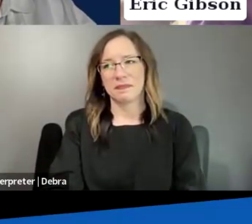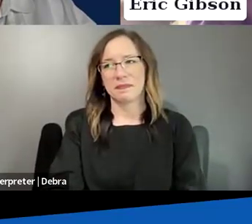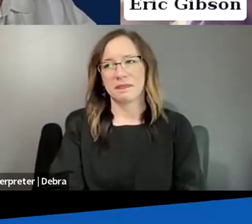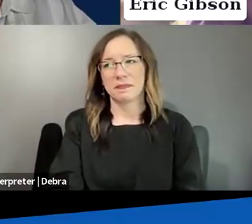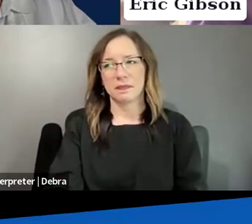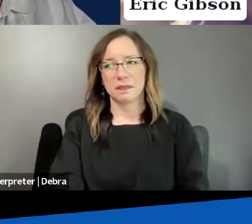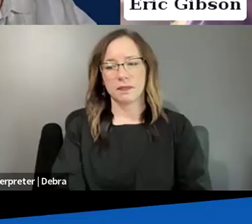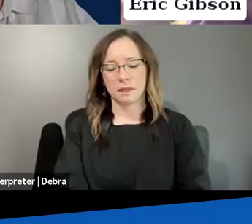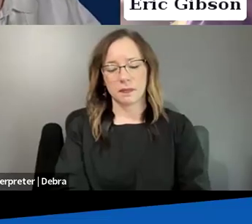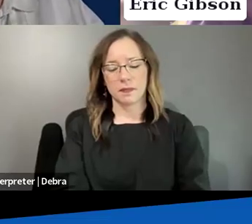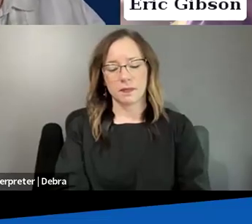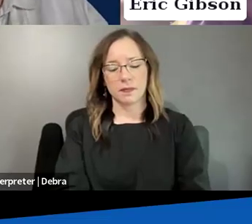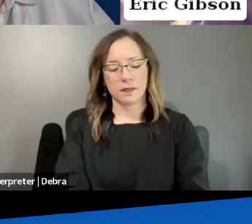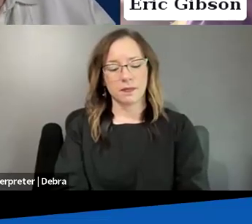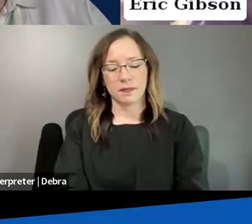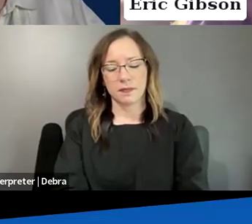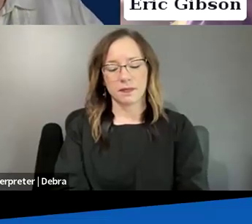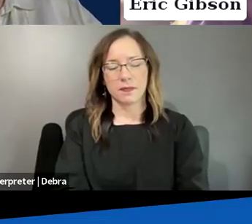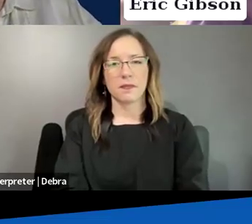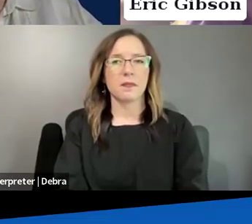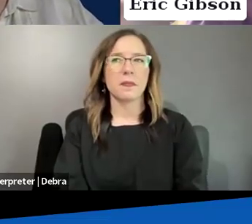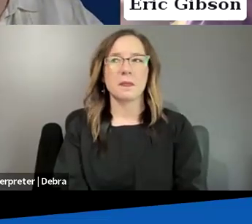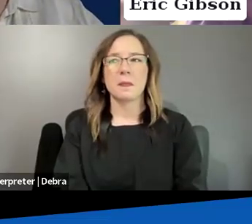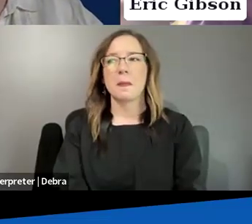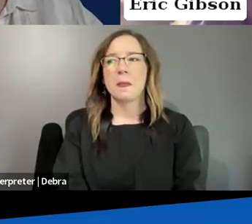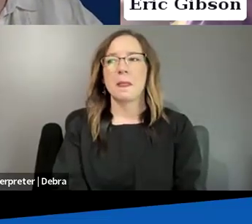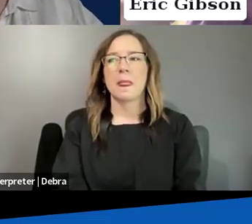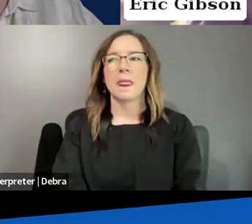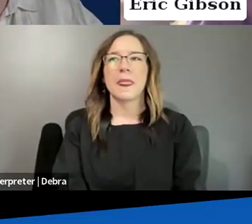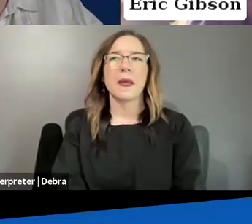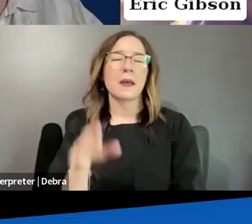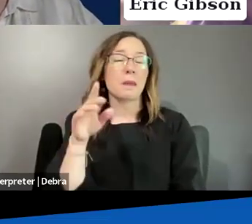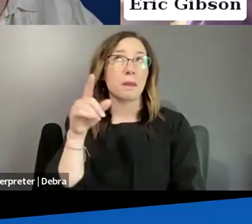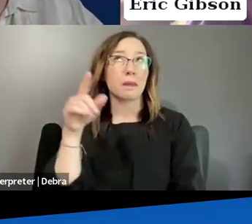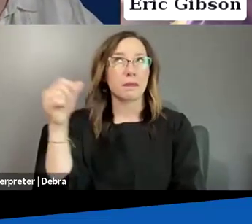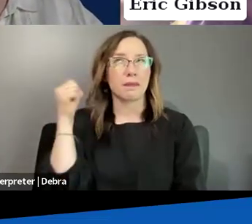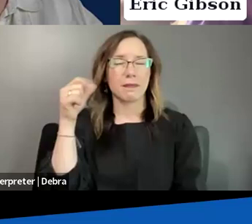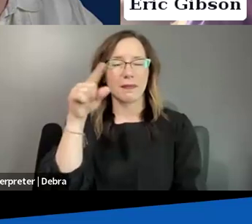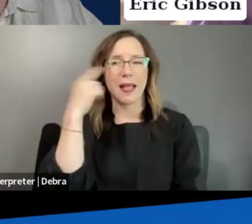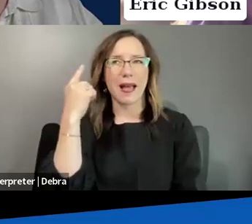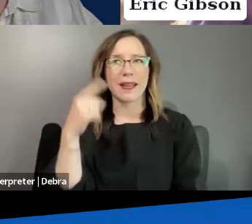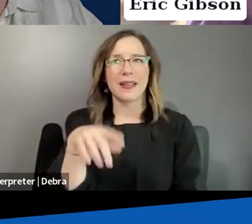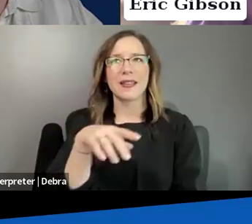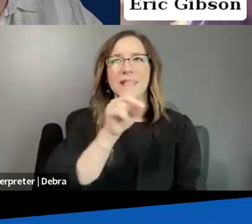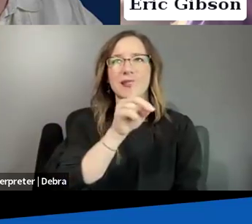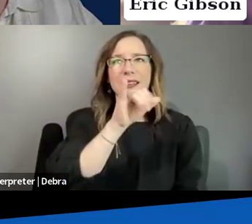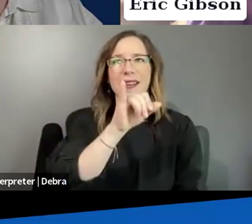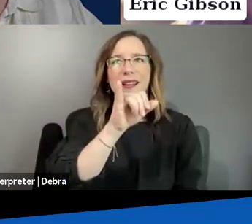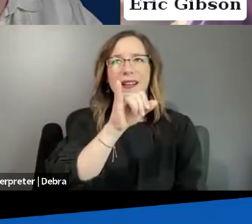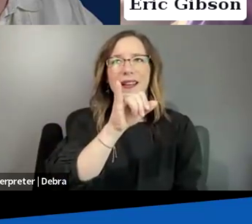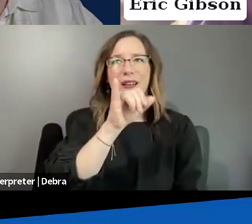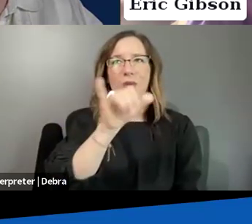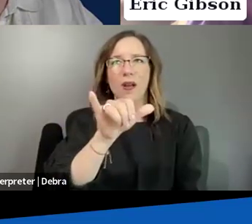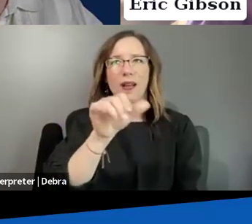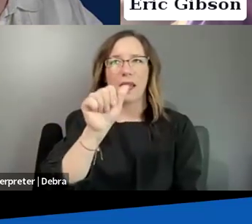it. Oh, and my background, it's black and it has DIY abled in the left top